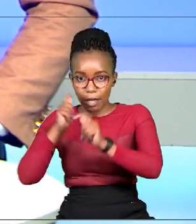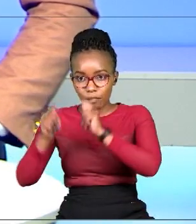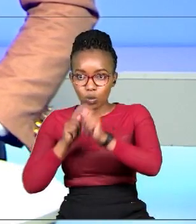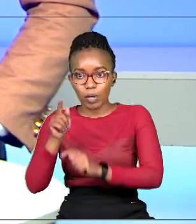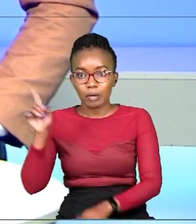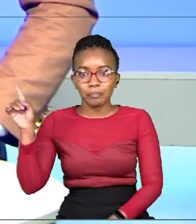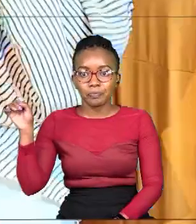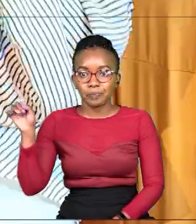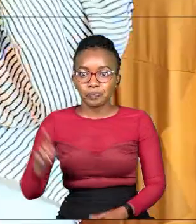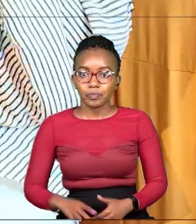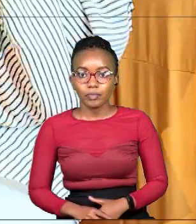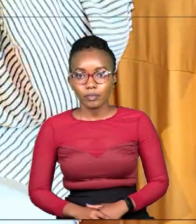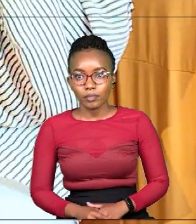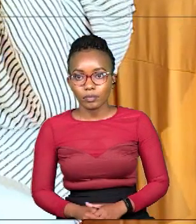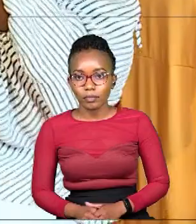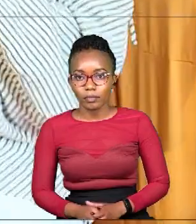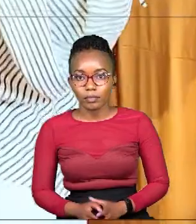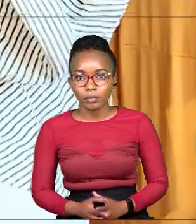Anunda.